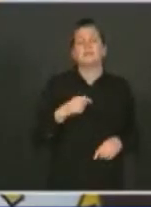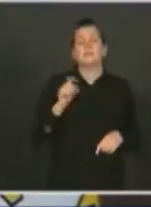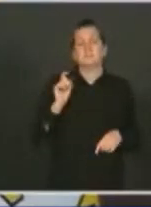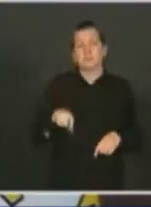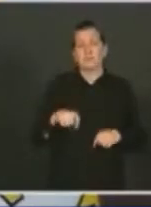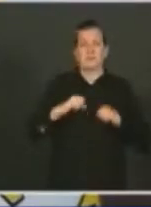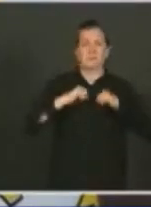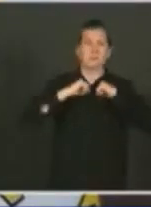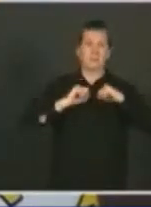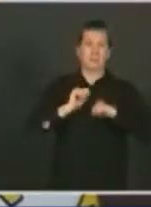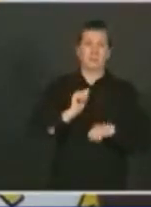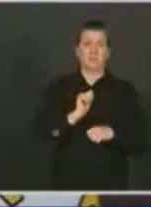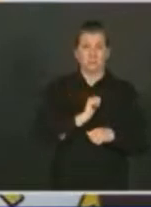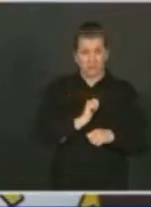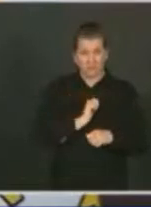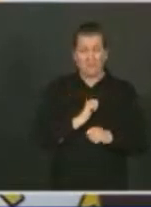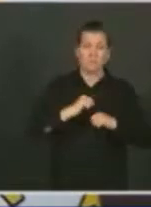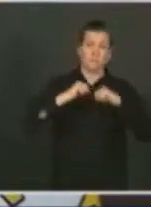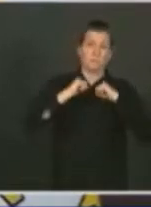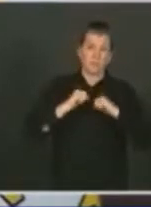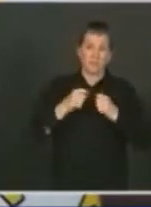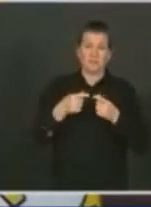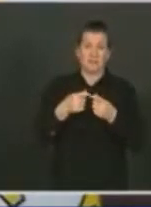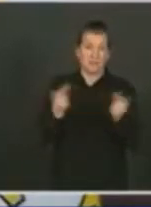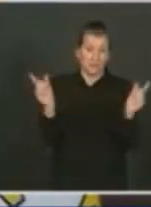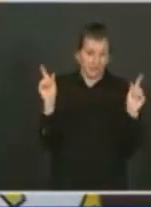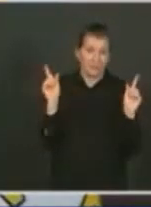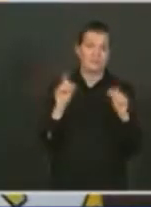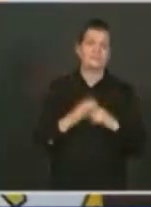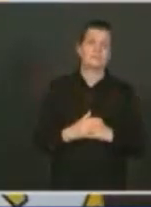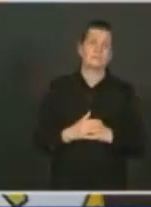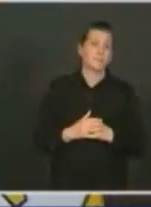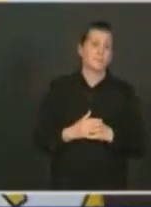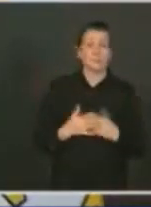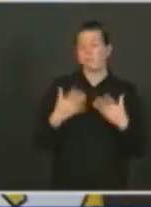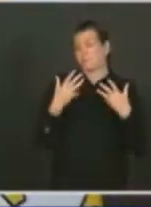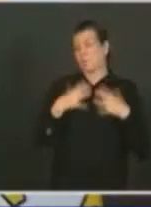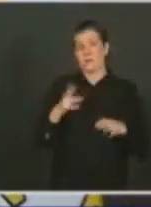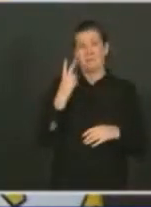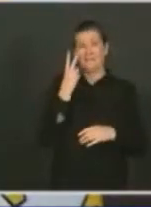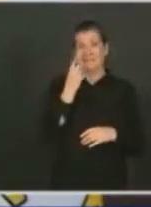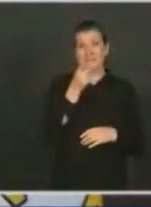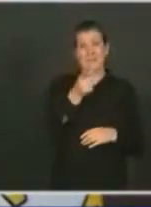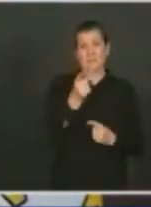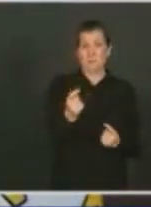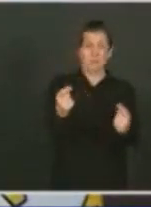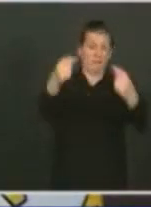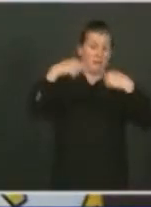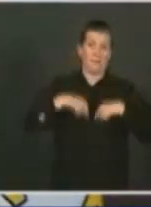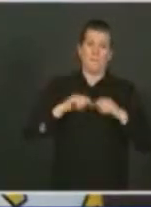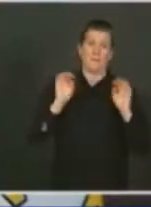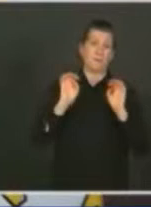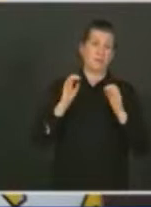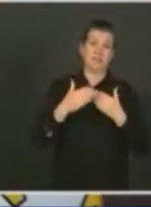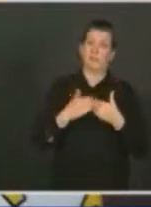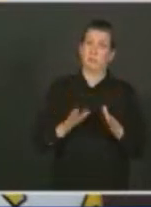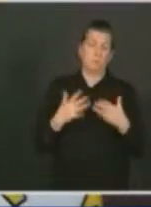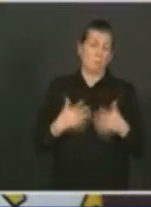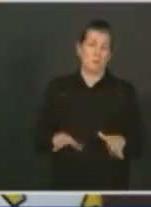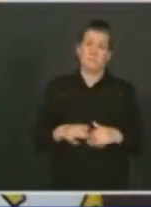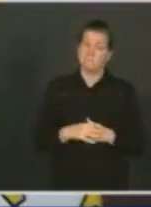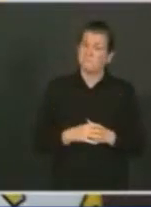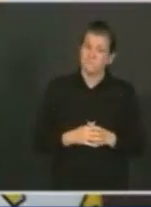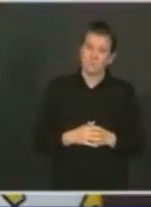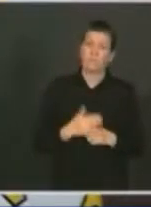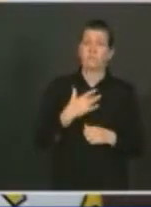what will determine whether you and your families meet me in the emergency department or whether you meet me when this is all over at our kids' soccer games or the